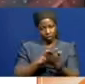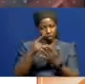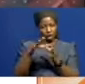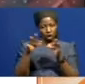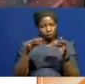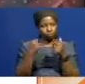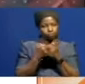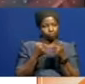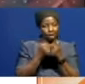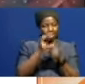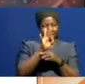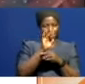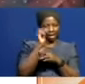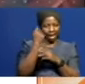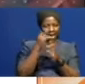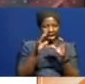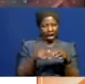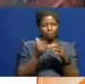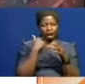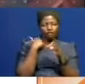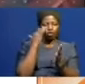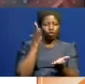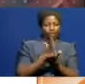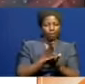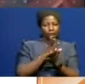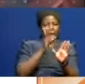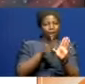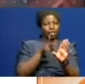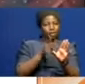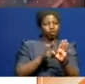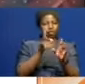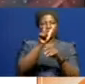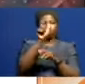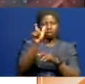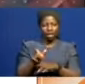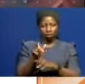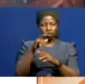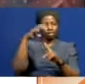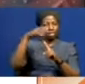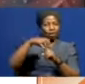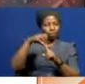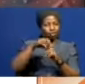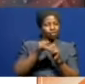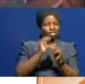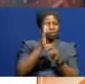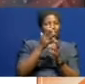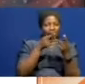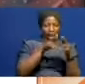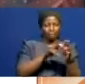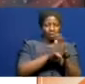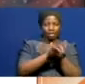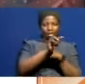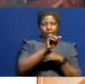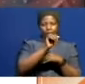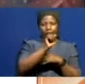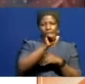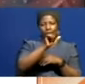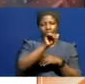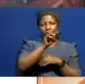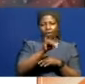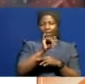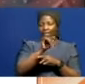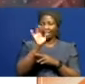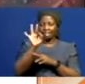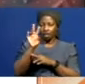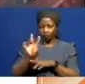have confirmed participation in the Continental Championship that will be held in Malawi. This will be the 34th edition of the men's